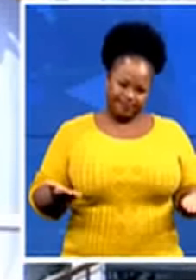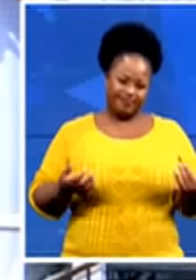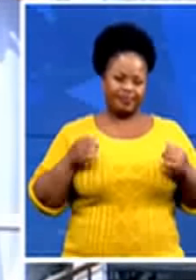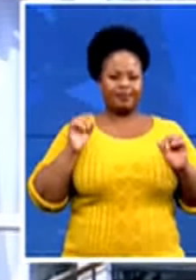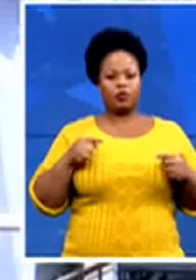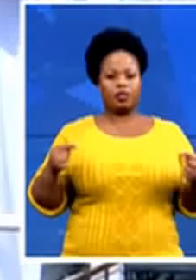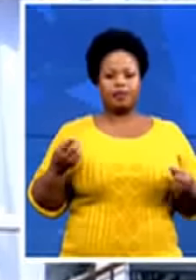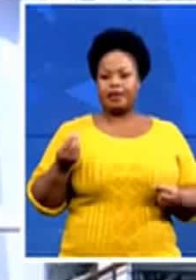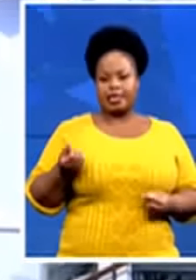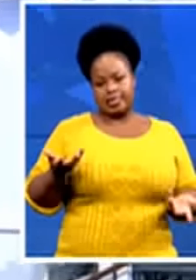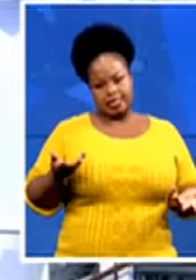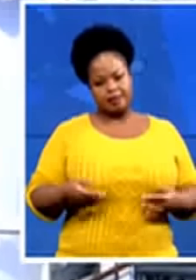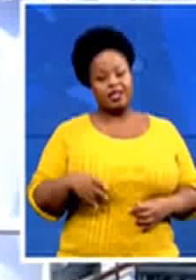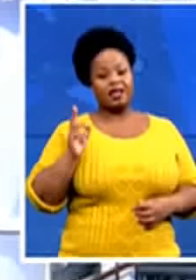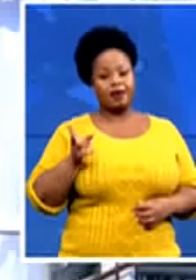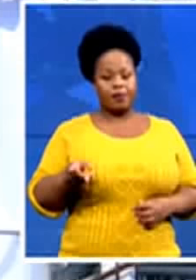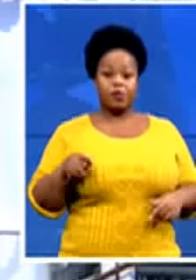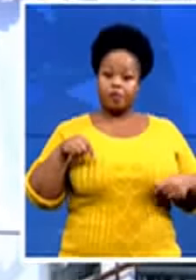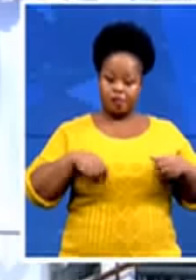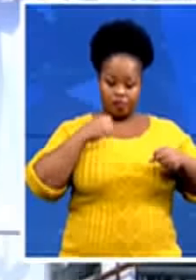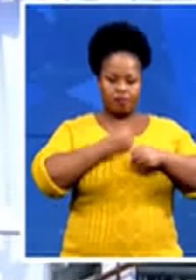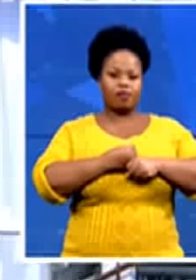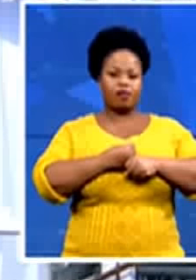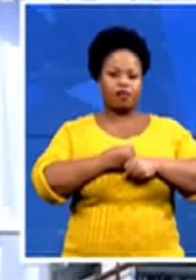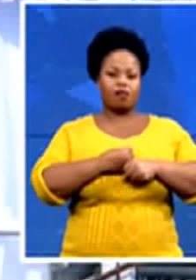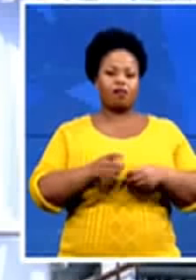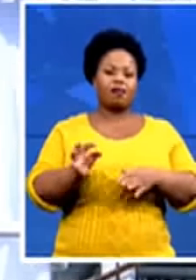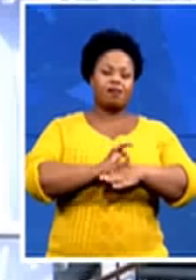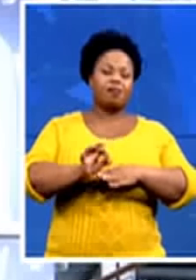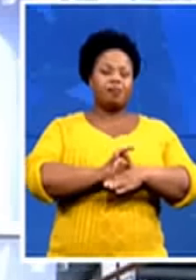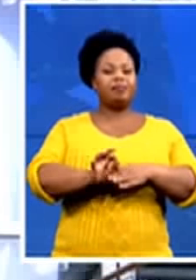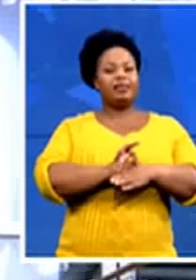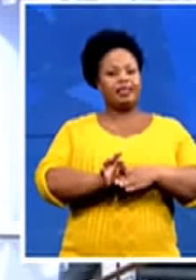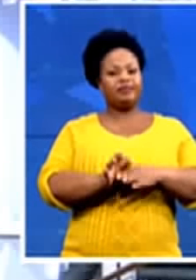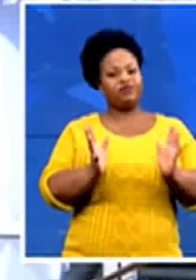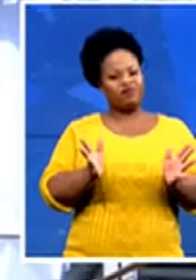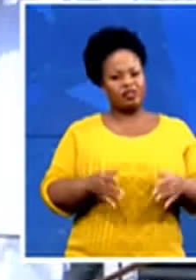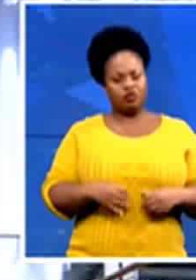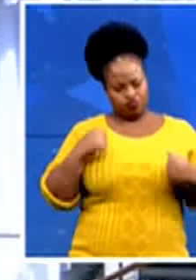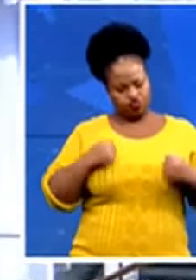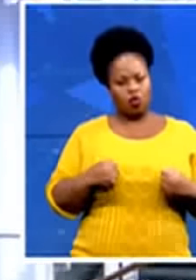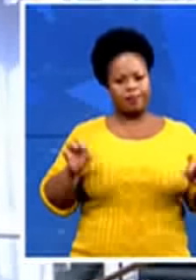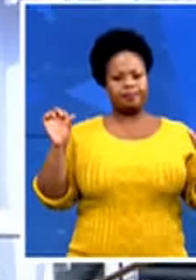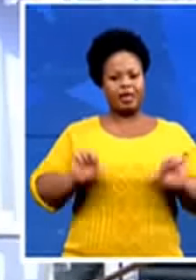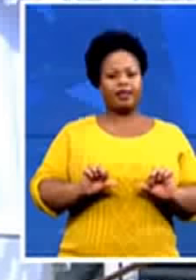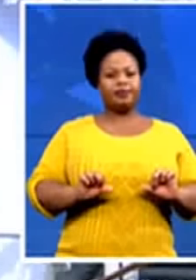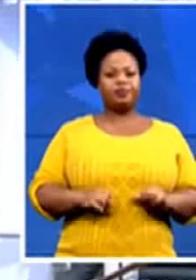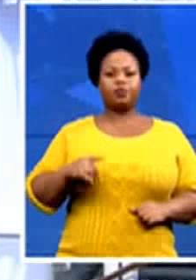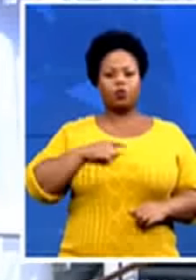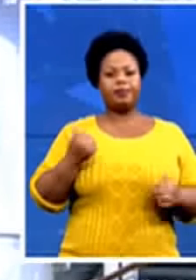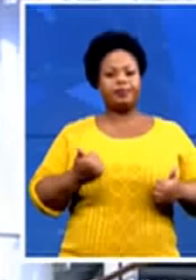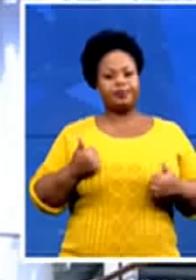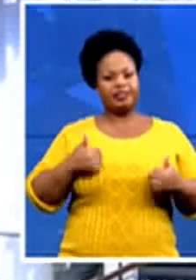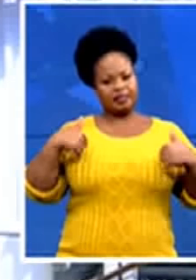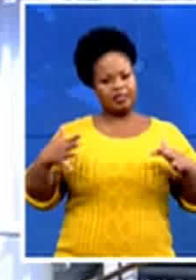course, this year the party was planning for a strong comeback. Already had started their campaign, and having